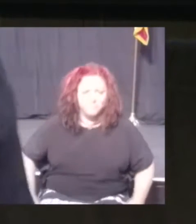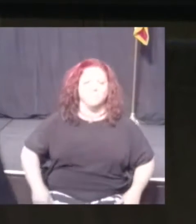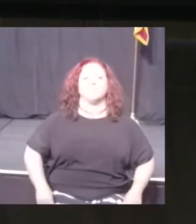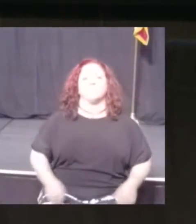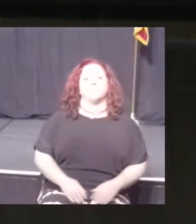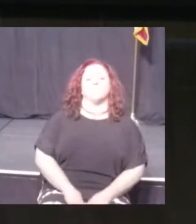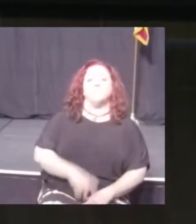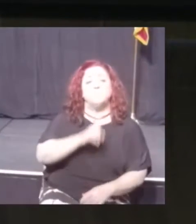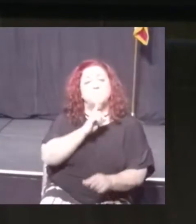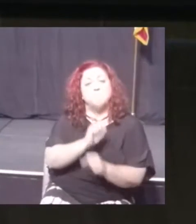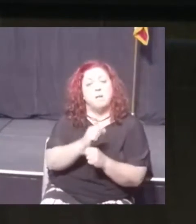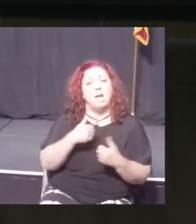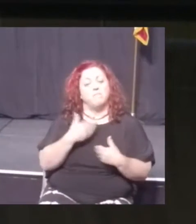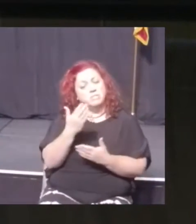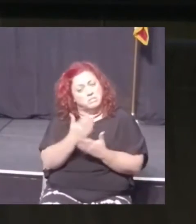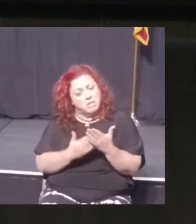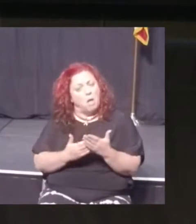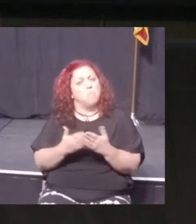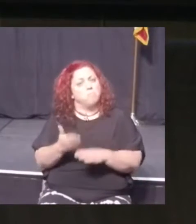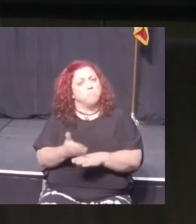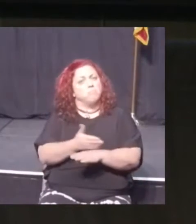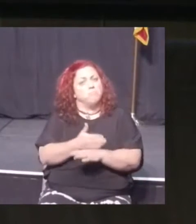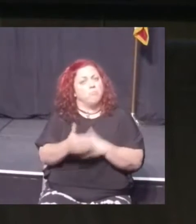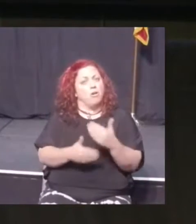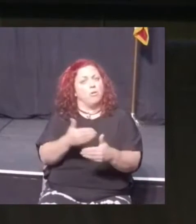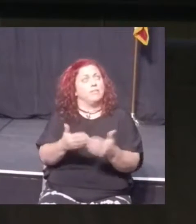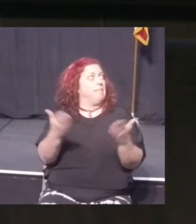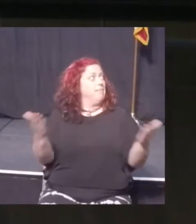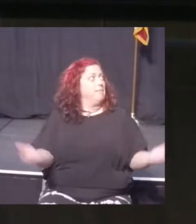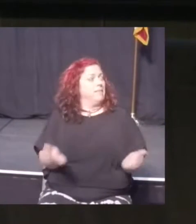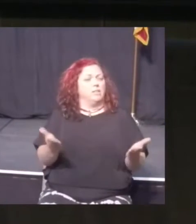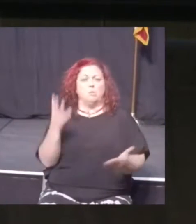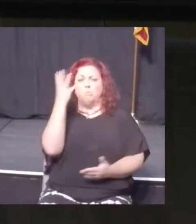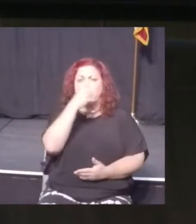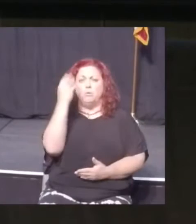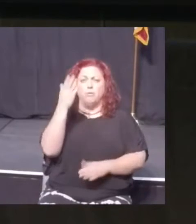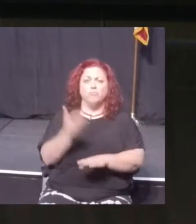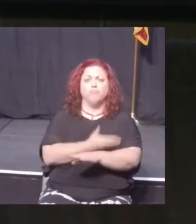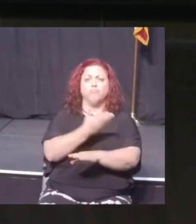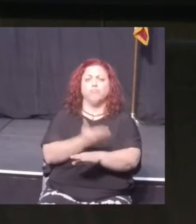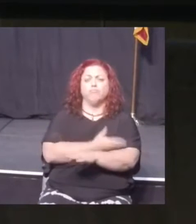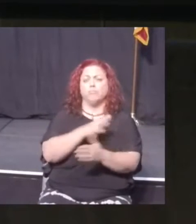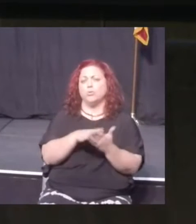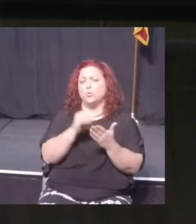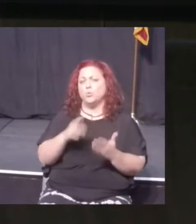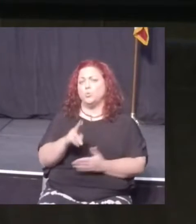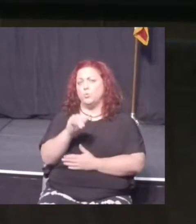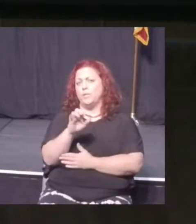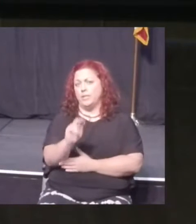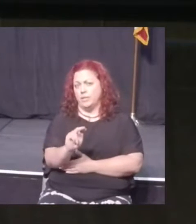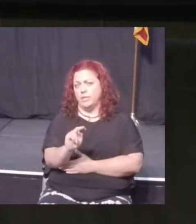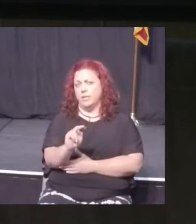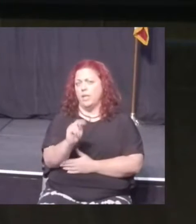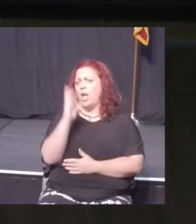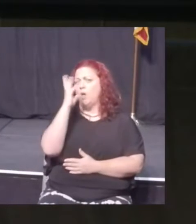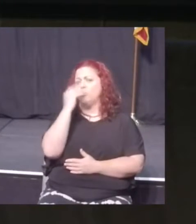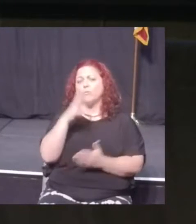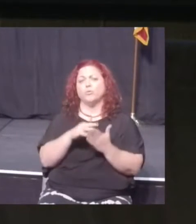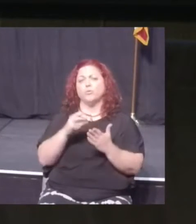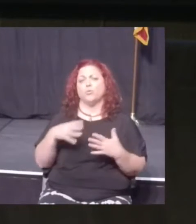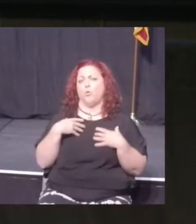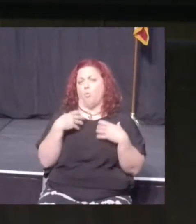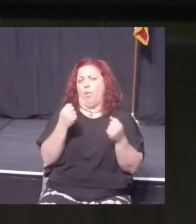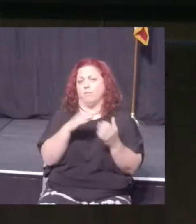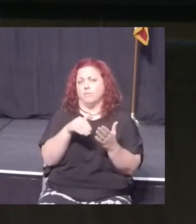There is some progress. We're sitting in a beautifully renovated student union. A beautiful student wellness